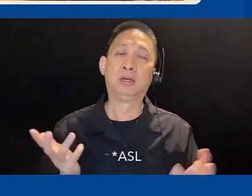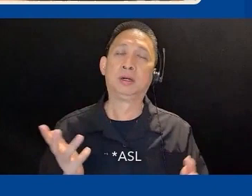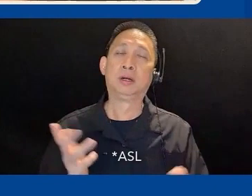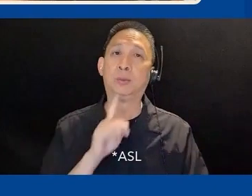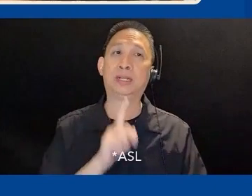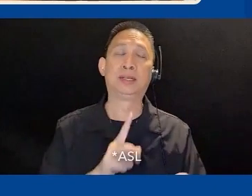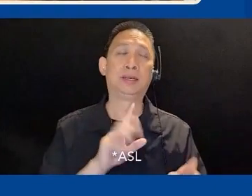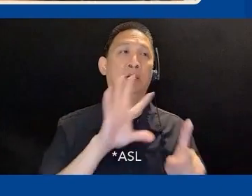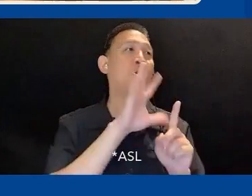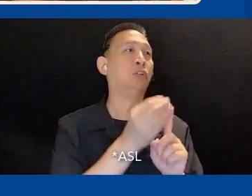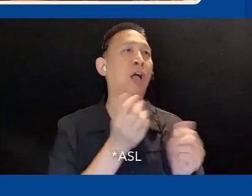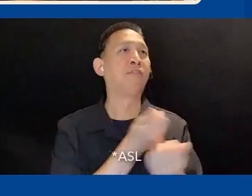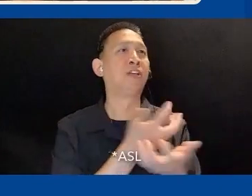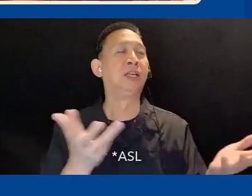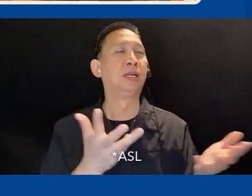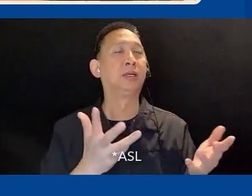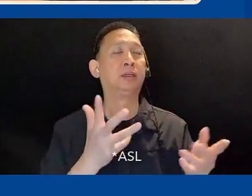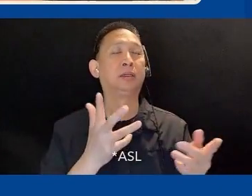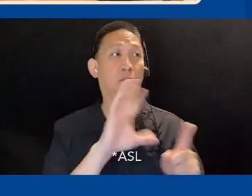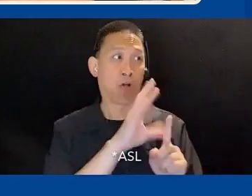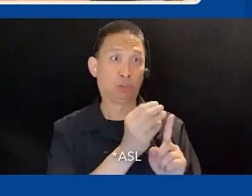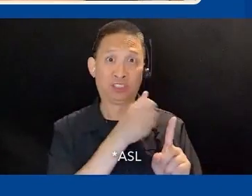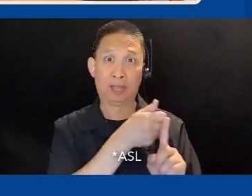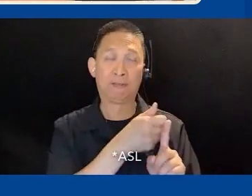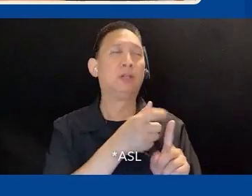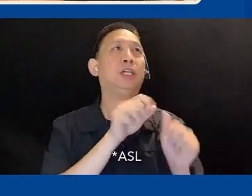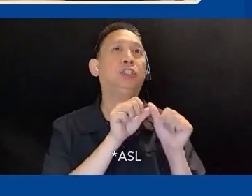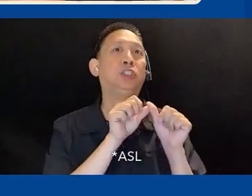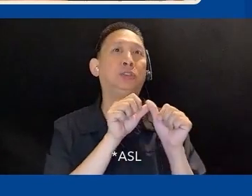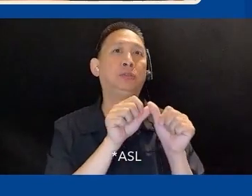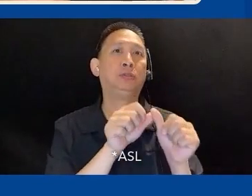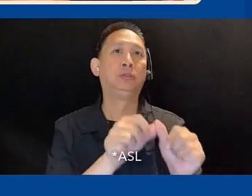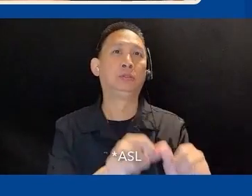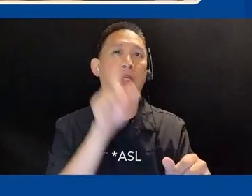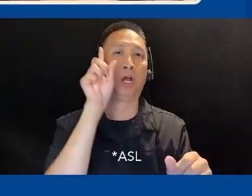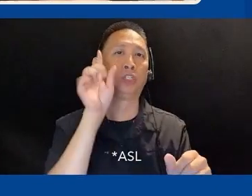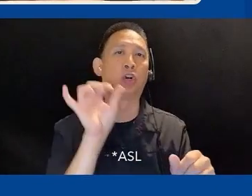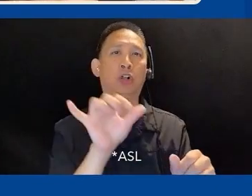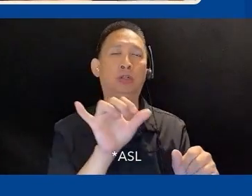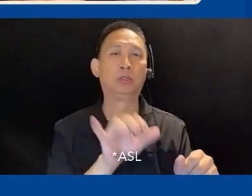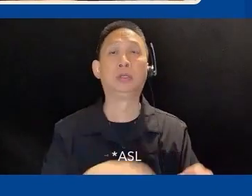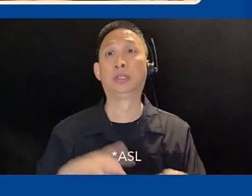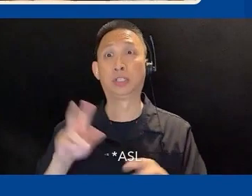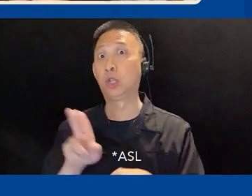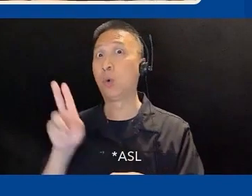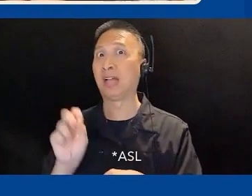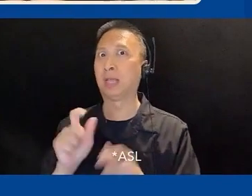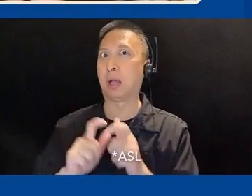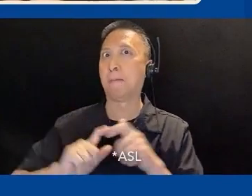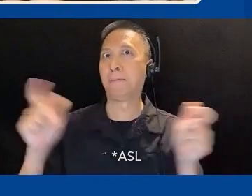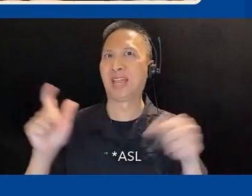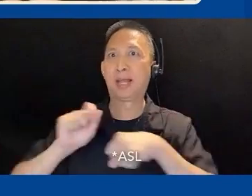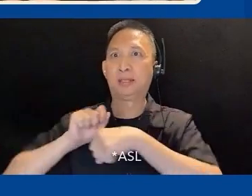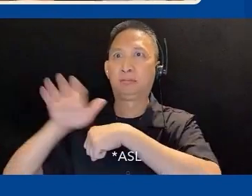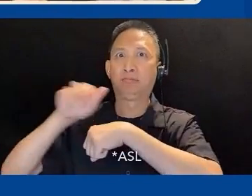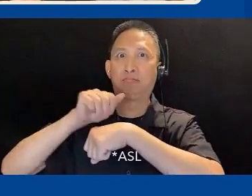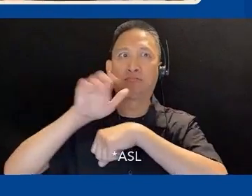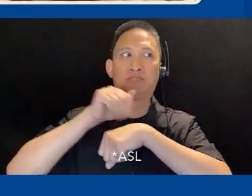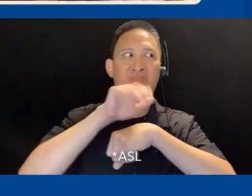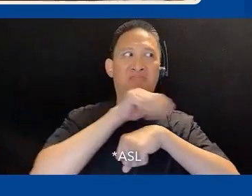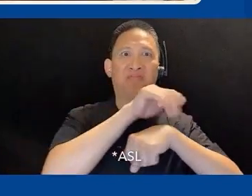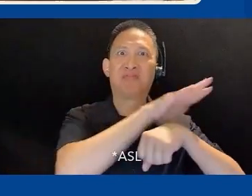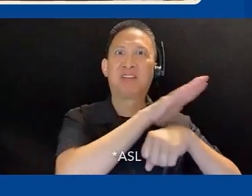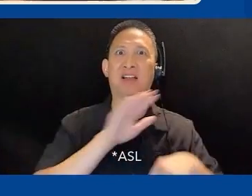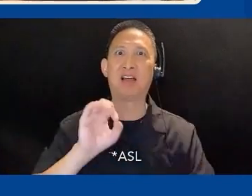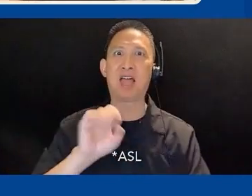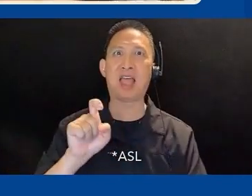eternal. And it just really makes you think that, like, yeah, like the US's biggest export is culture. And this is our role.